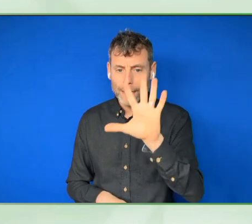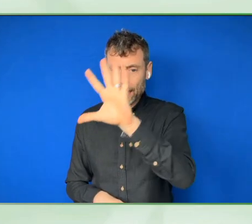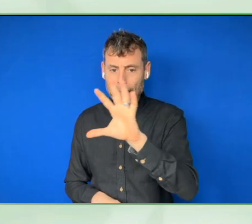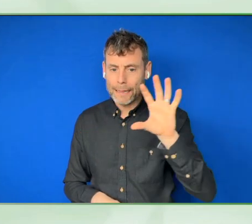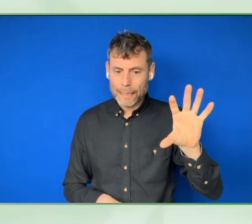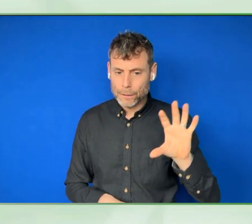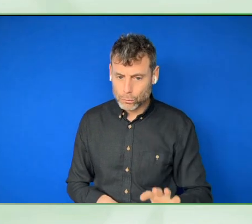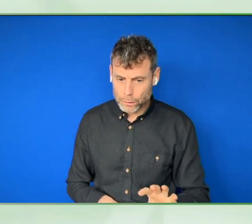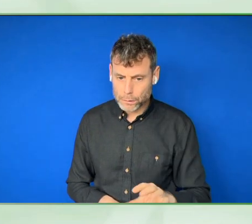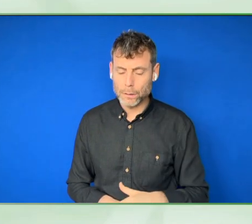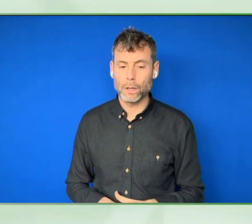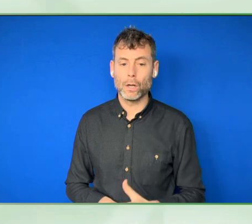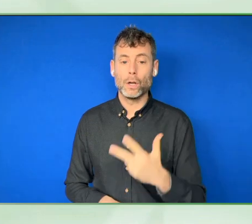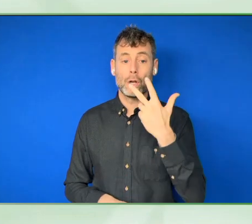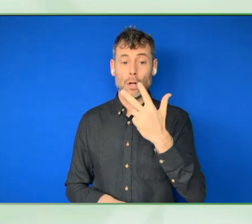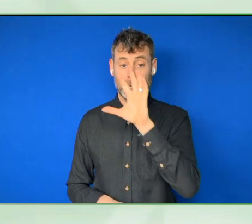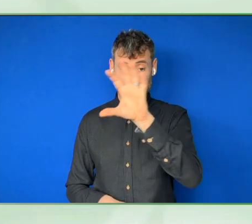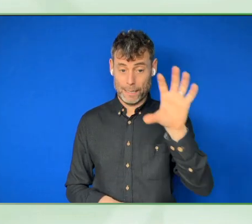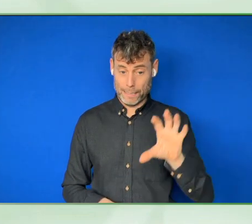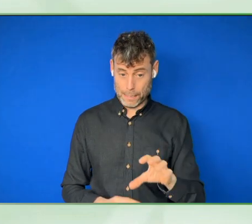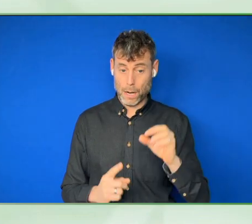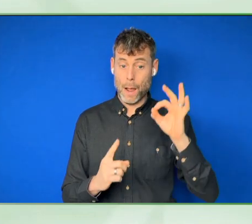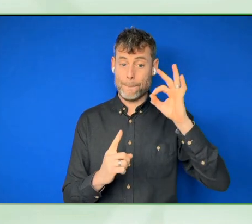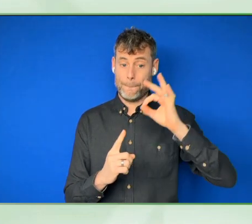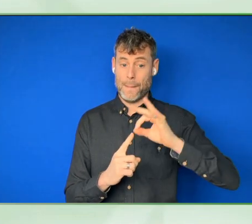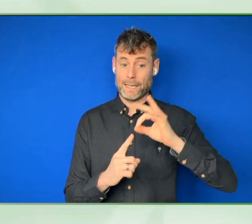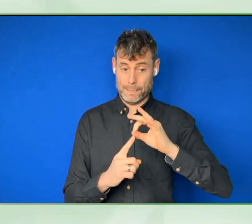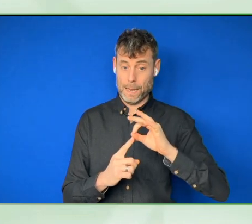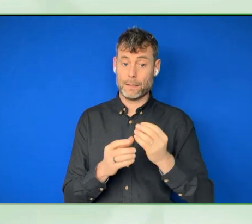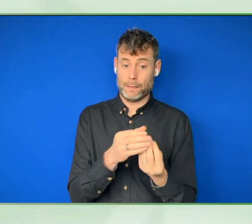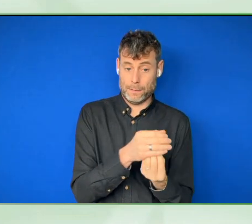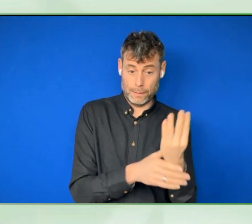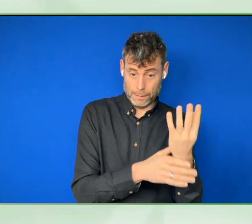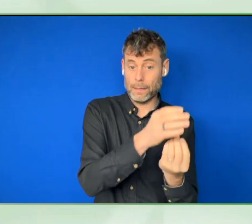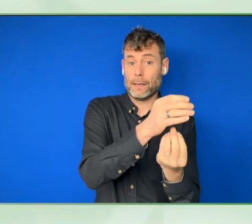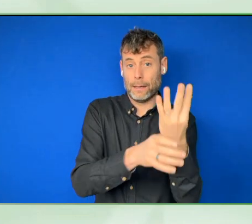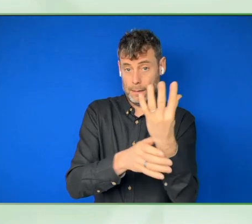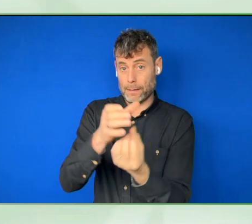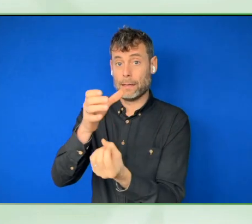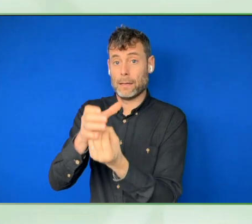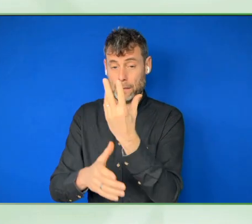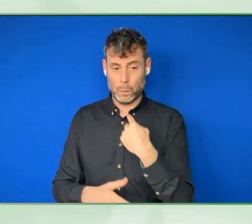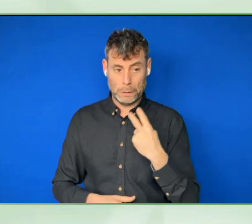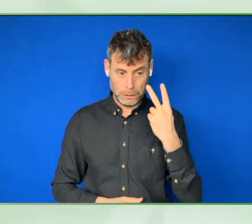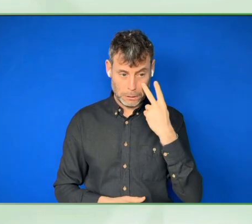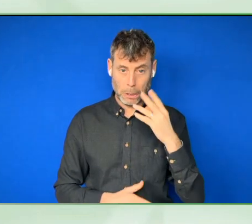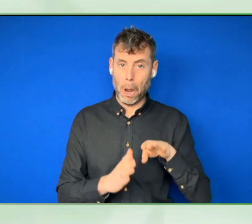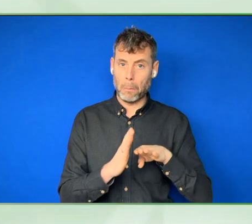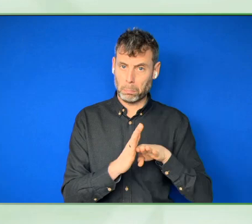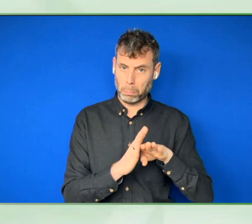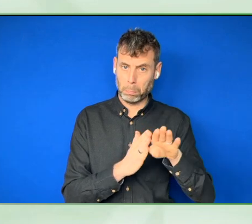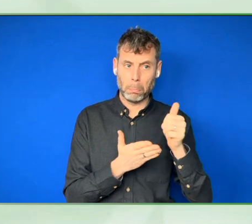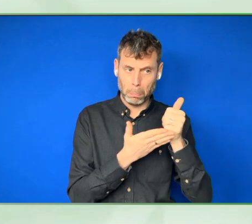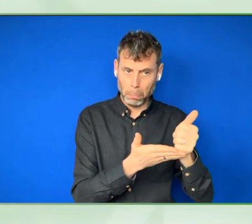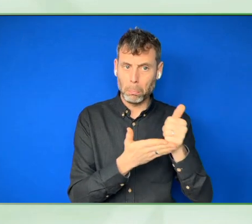provinces of Pakistan to the government. And based on these success story, we are very hopeful